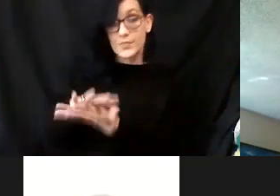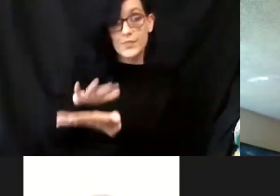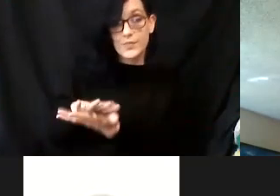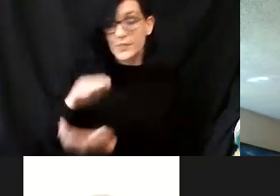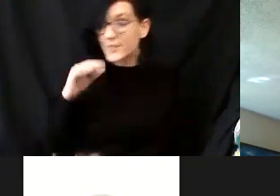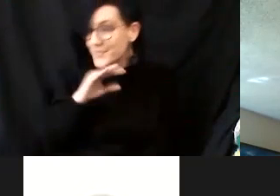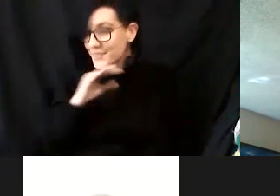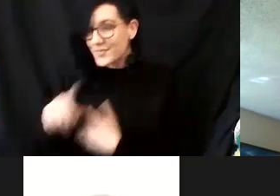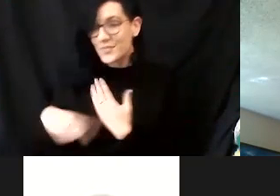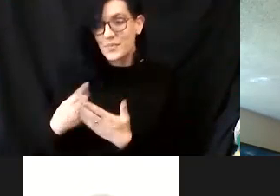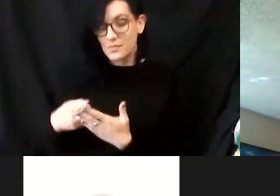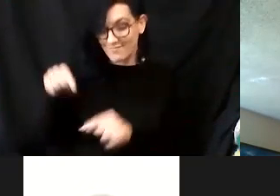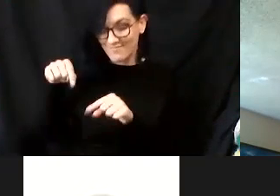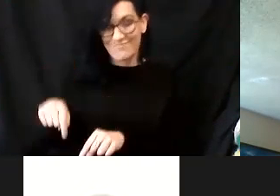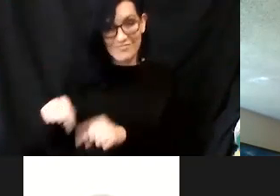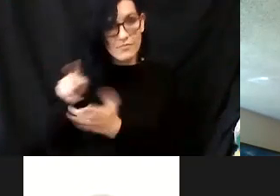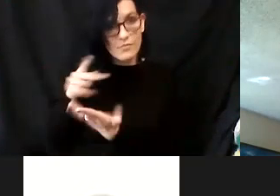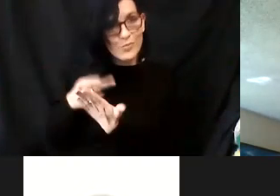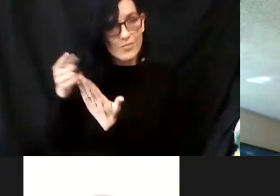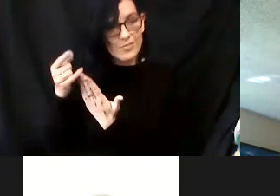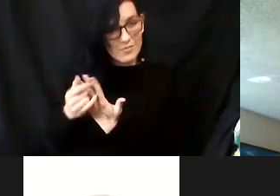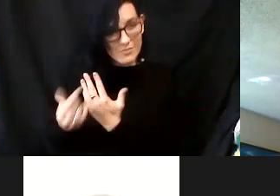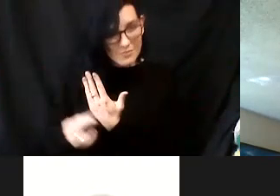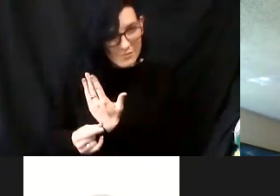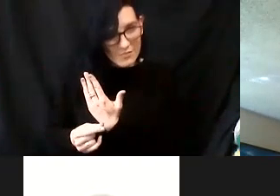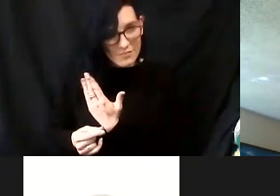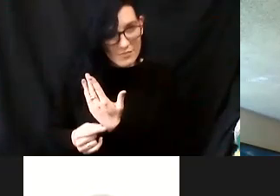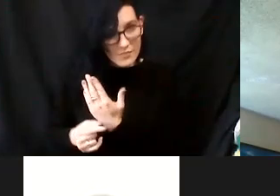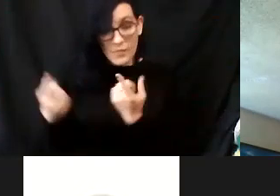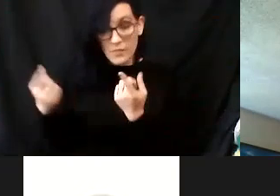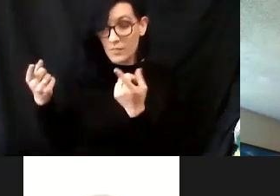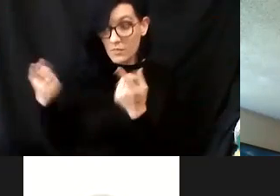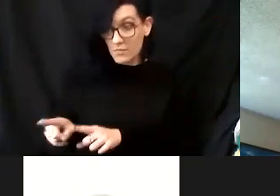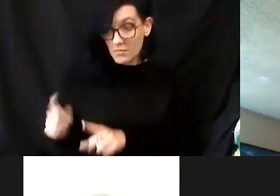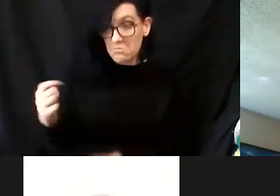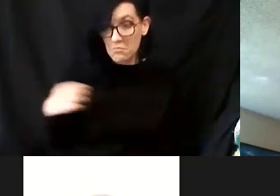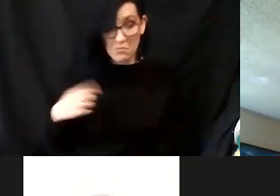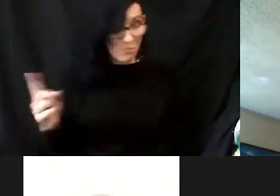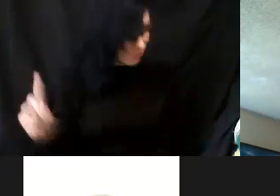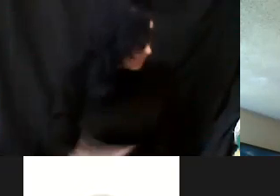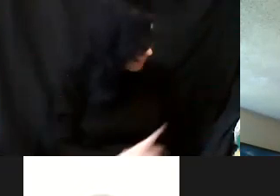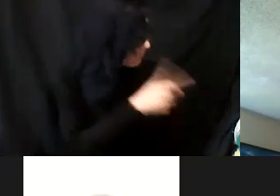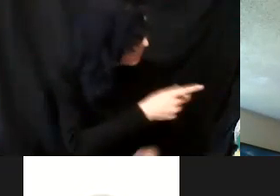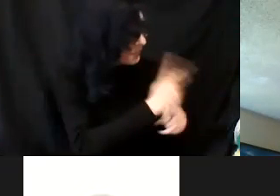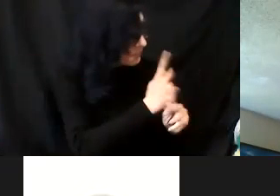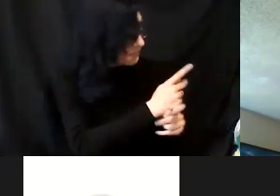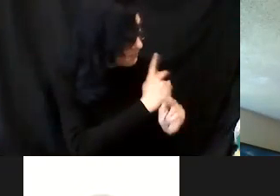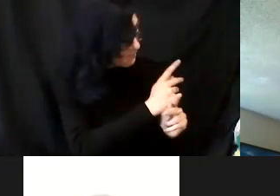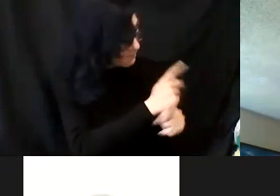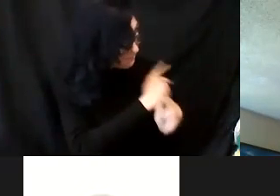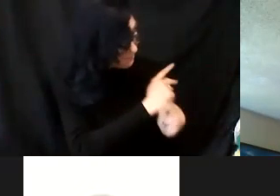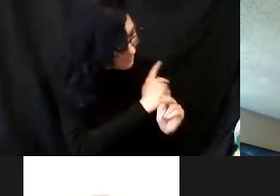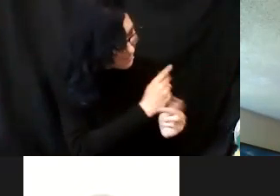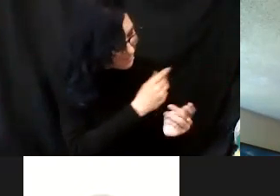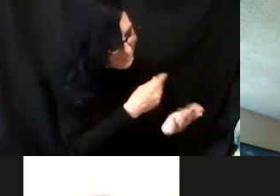their career prospects, and the person then went out and took out loans and found themselves with a degree that really